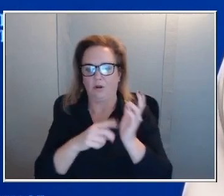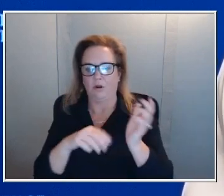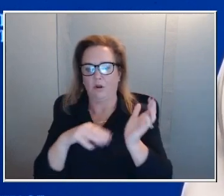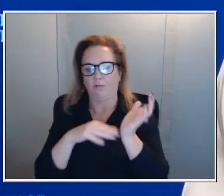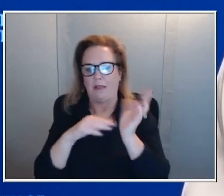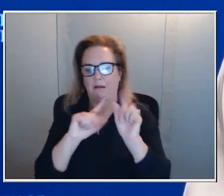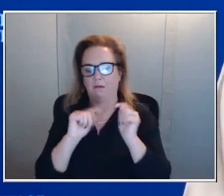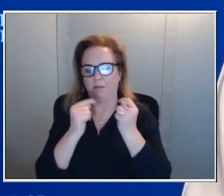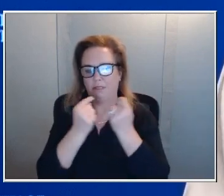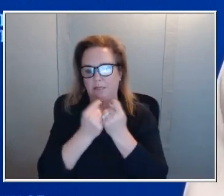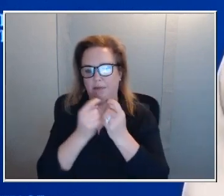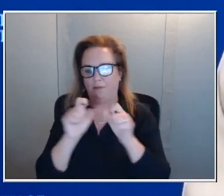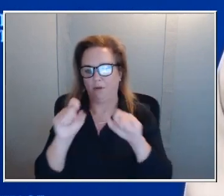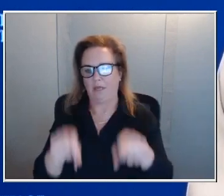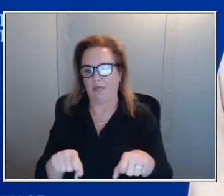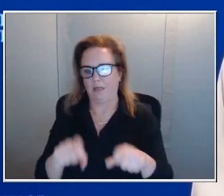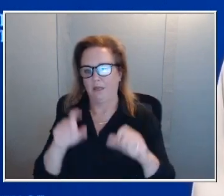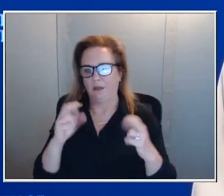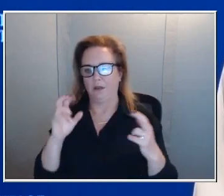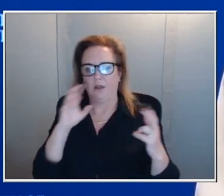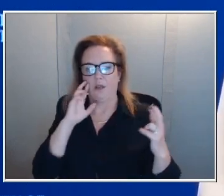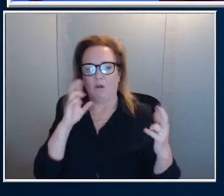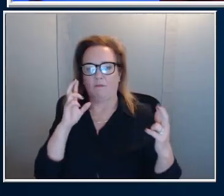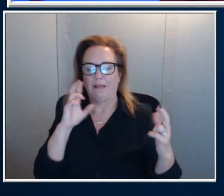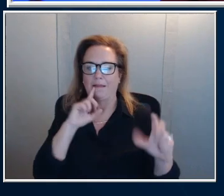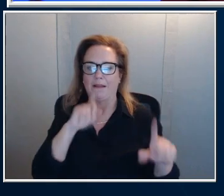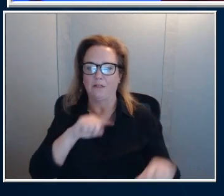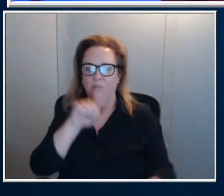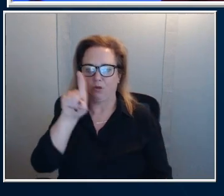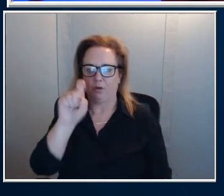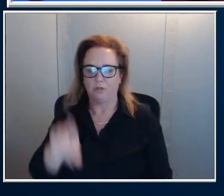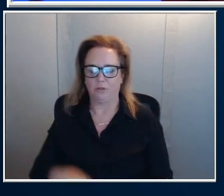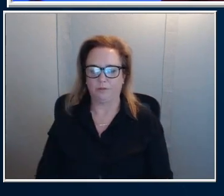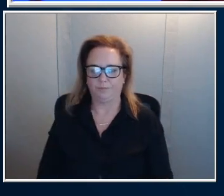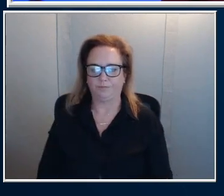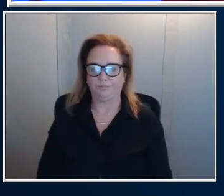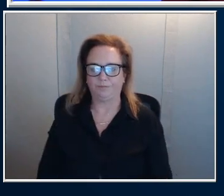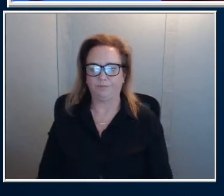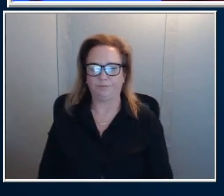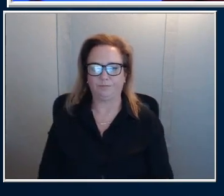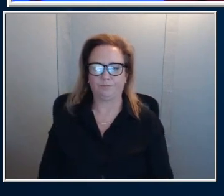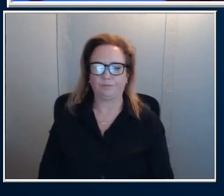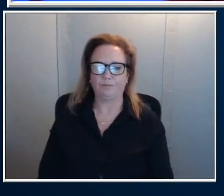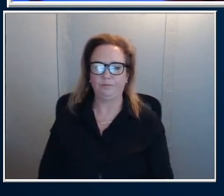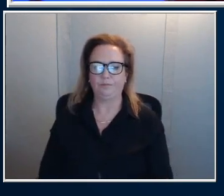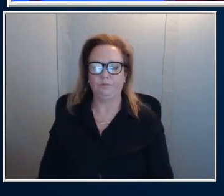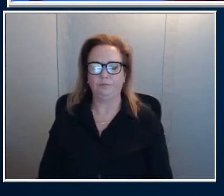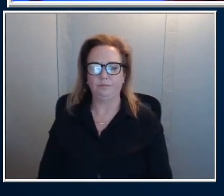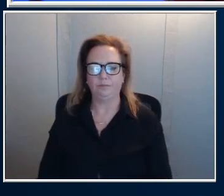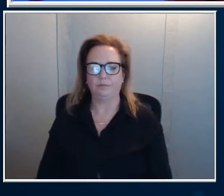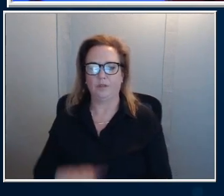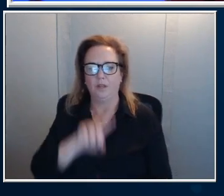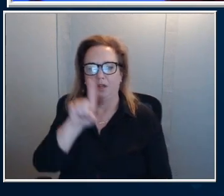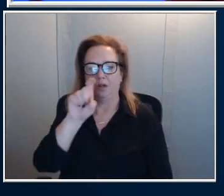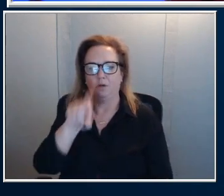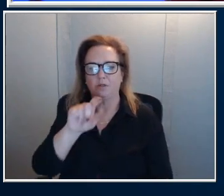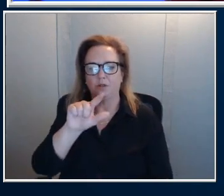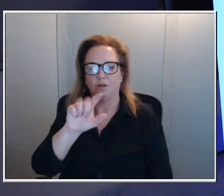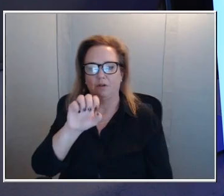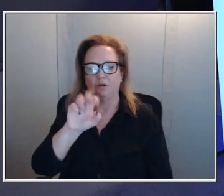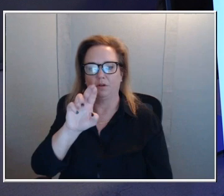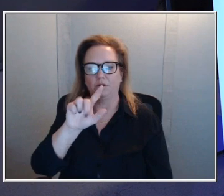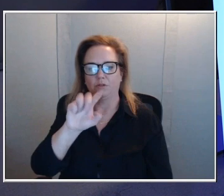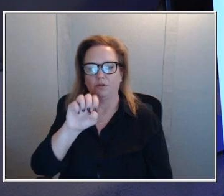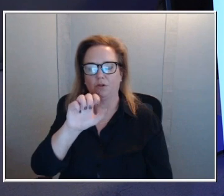if you're able to, and hopefully that answers your question. All right, Hawk, thanks so much. All right, so questions coming in, but Georgianne has a